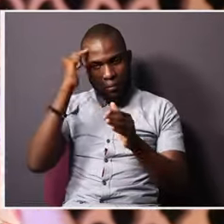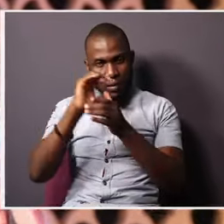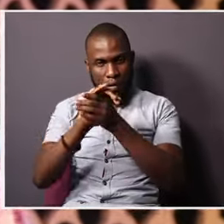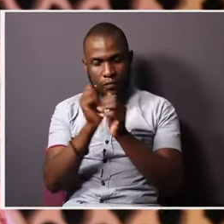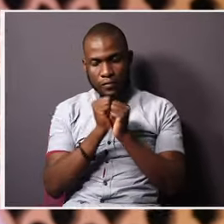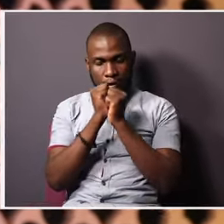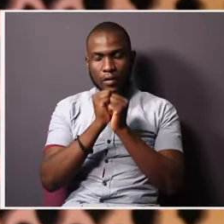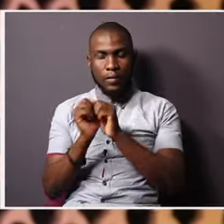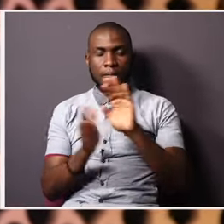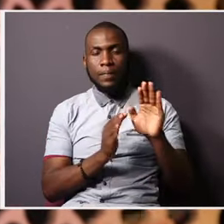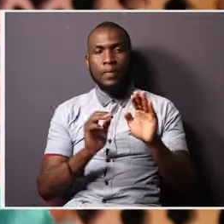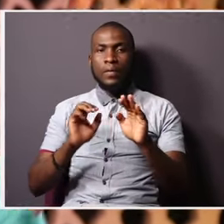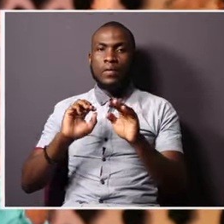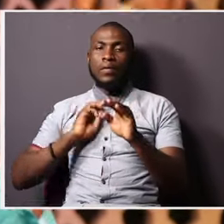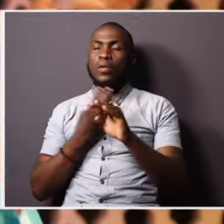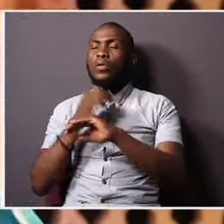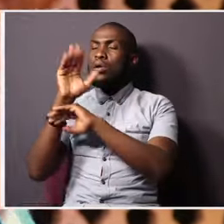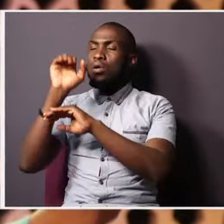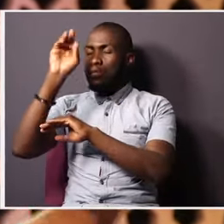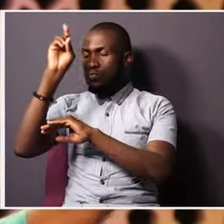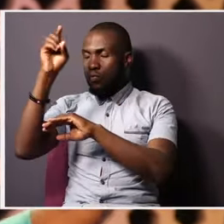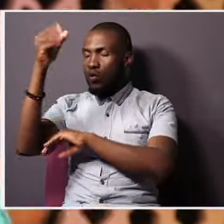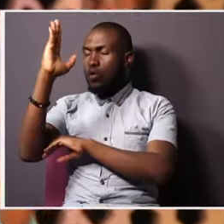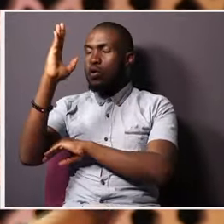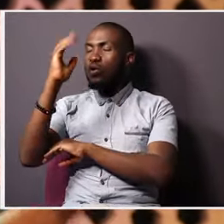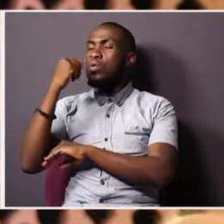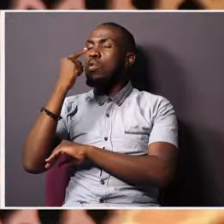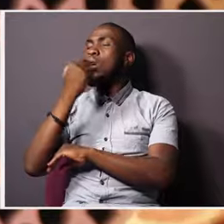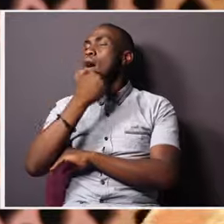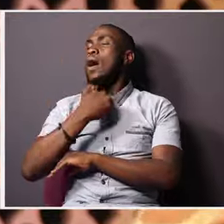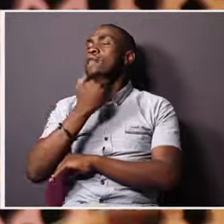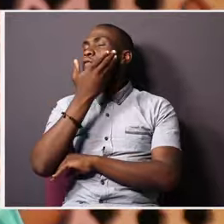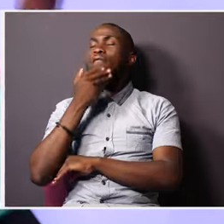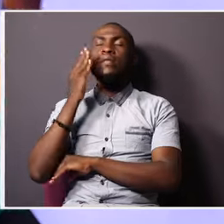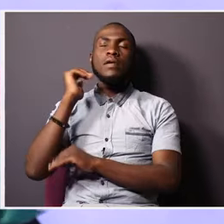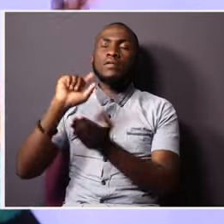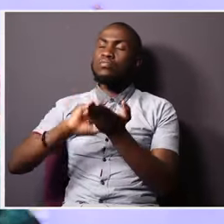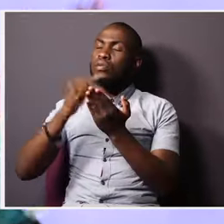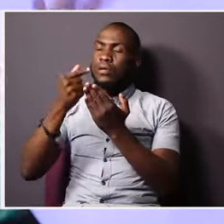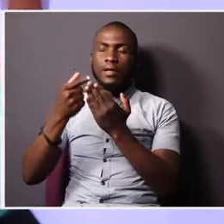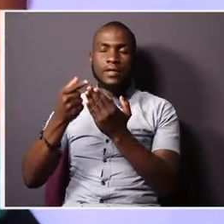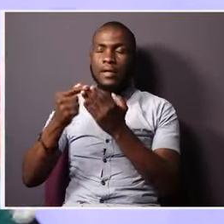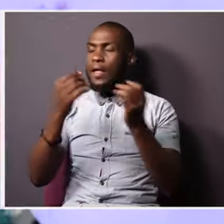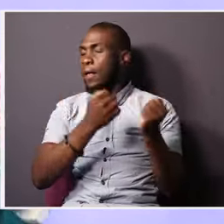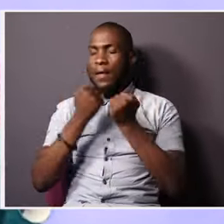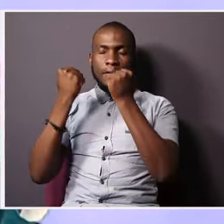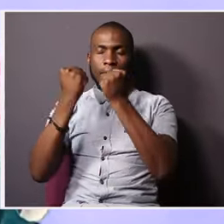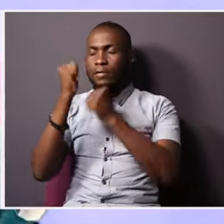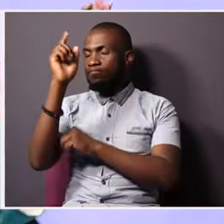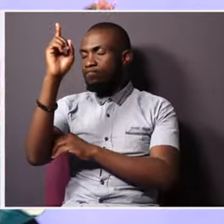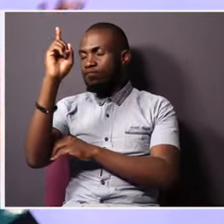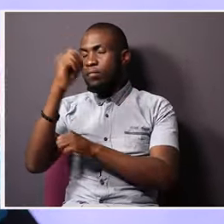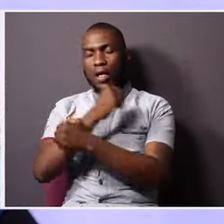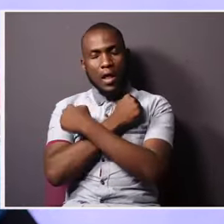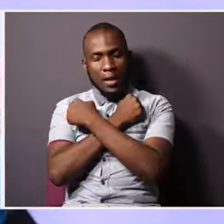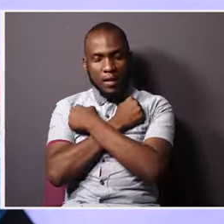together. We call on you, our God, who is merciful, who is gracious, who is mighty, who